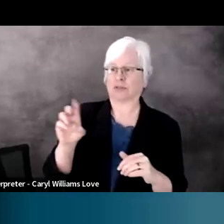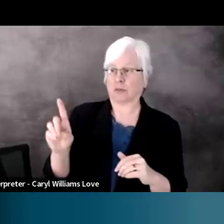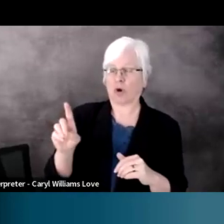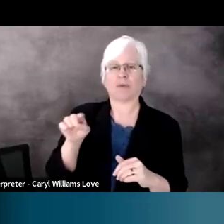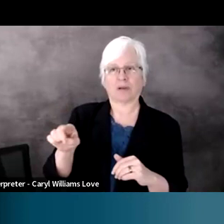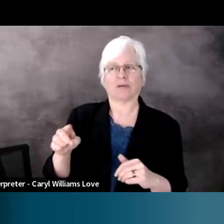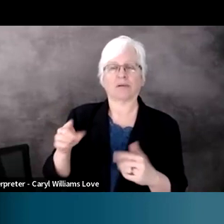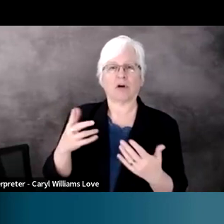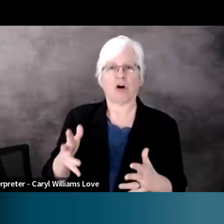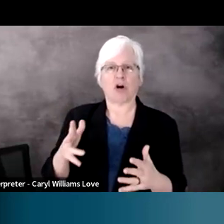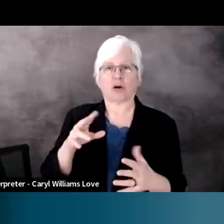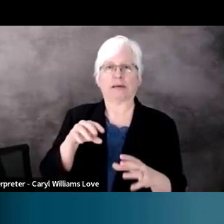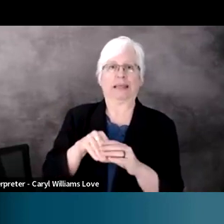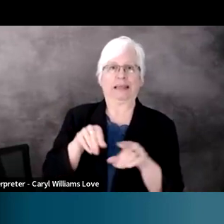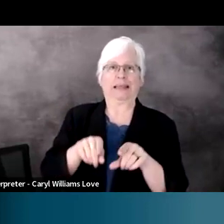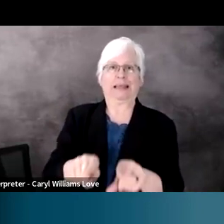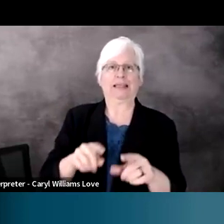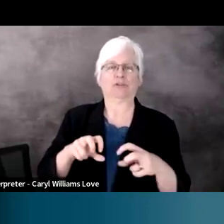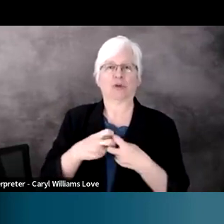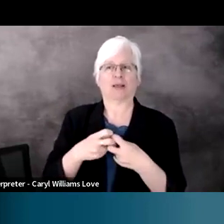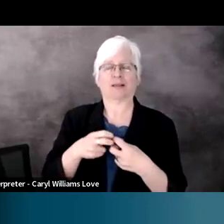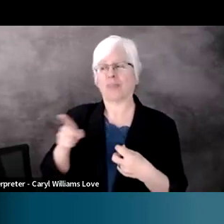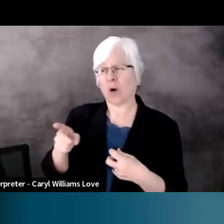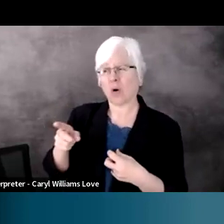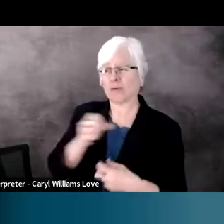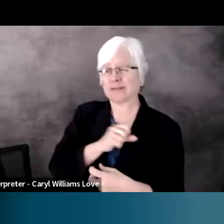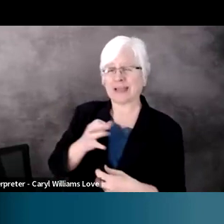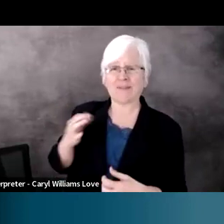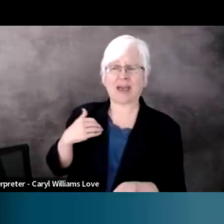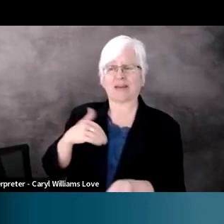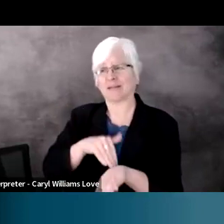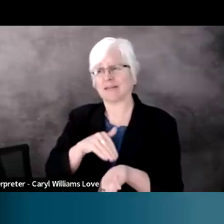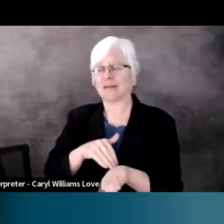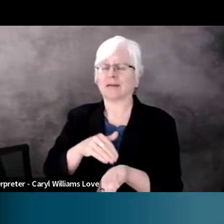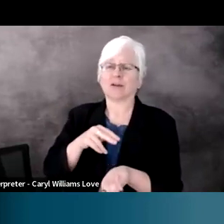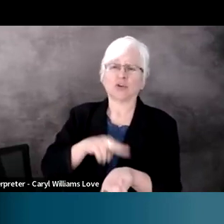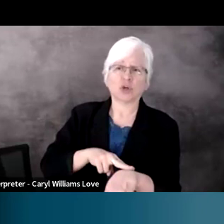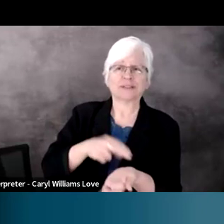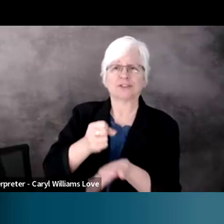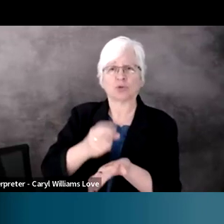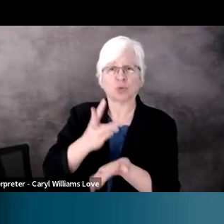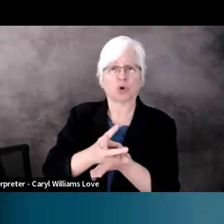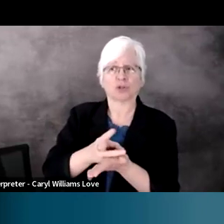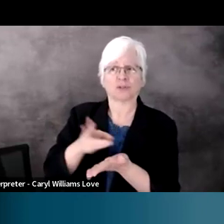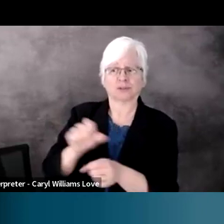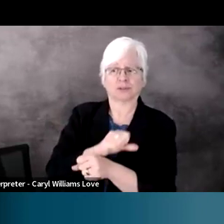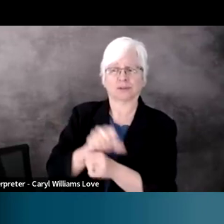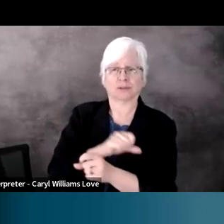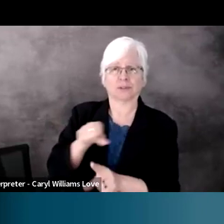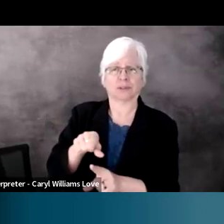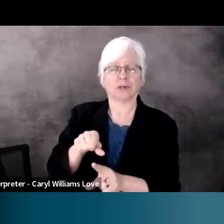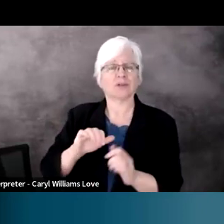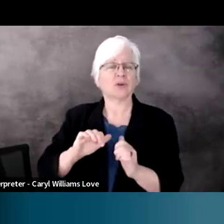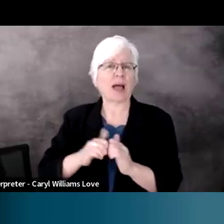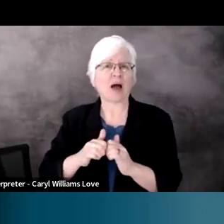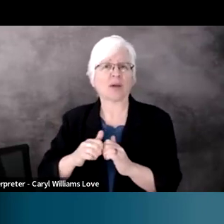The emergency department is staffed with physicians, nurses, social workers. How can we support a workforce